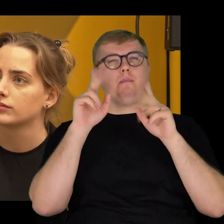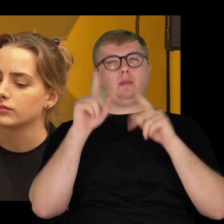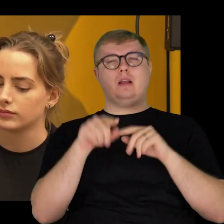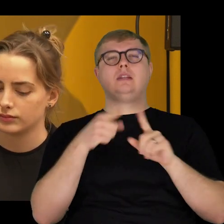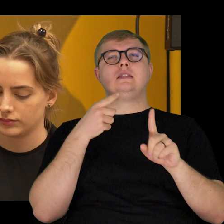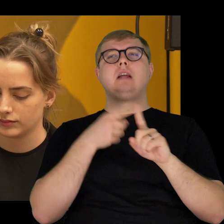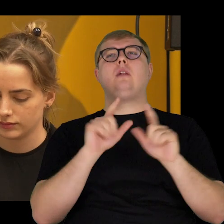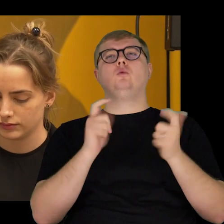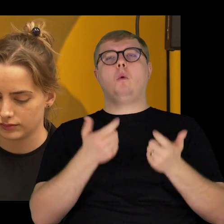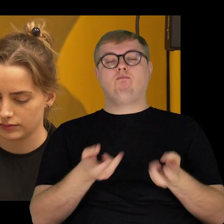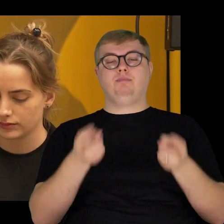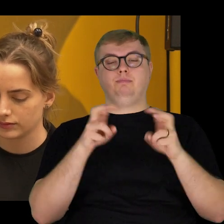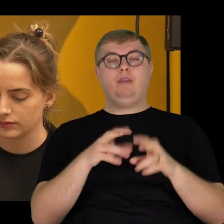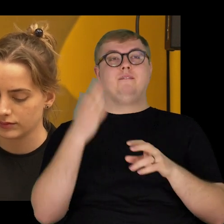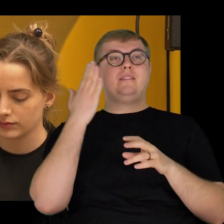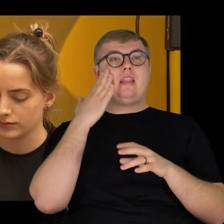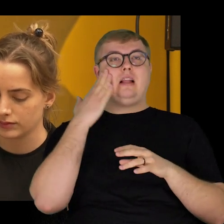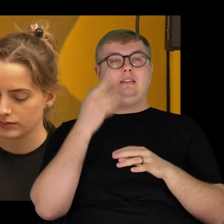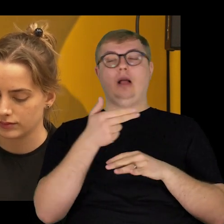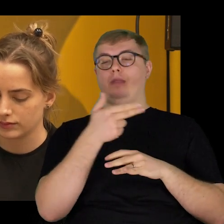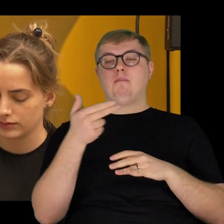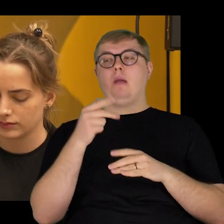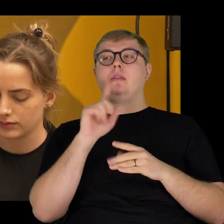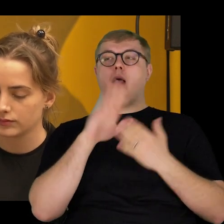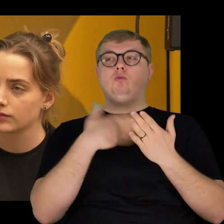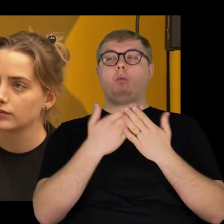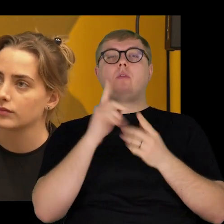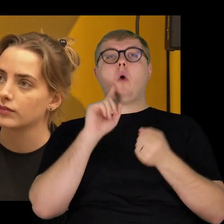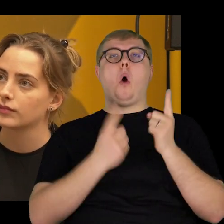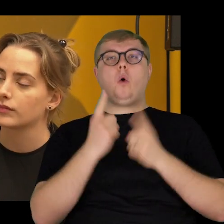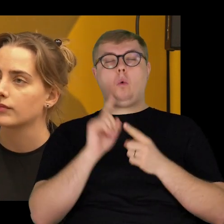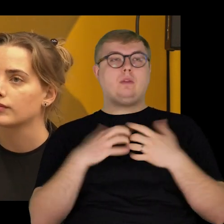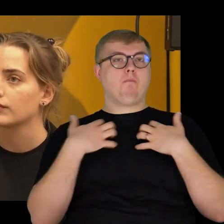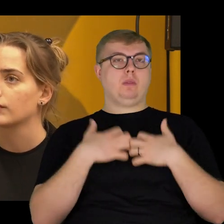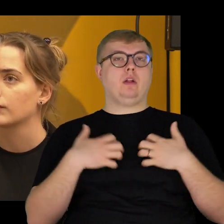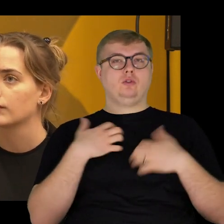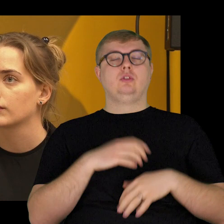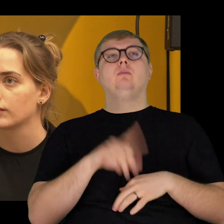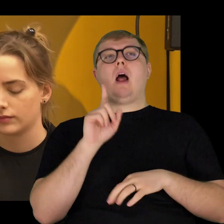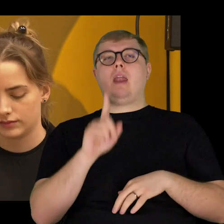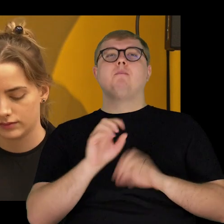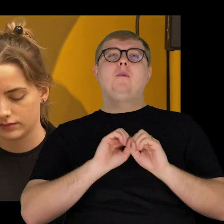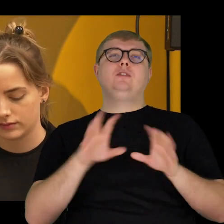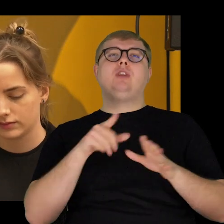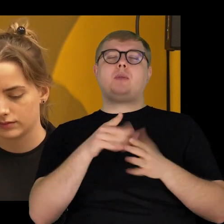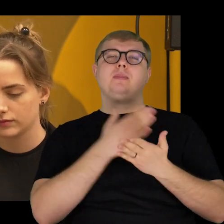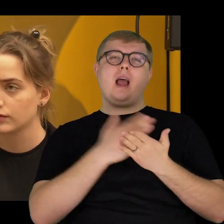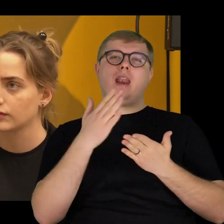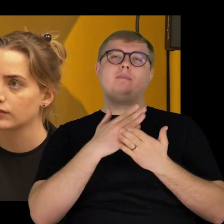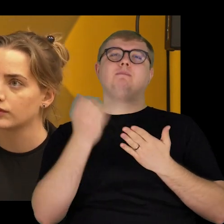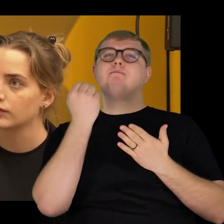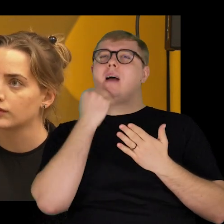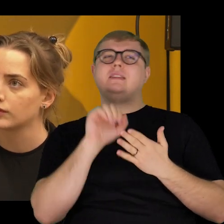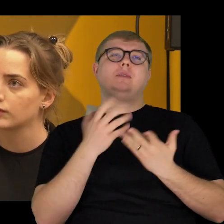for example, botanical garden. But obviously, it is quite difficult not to